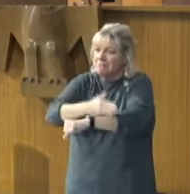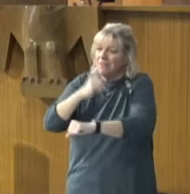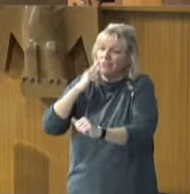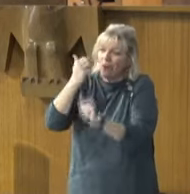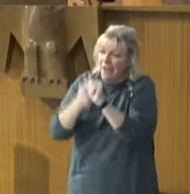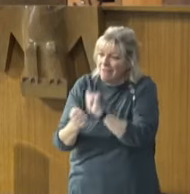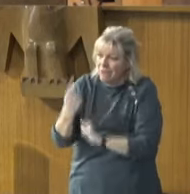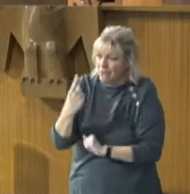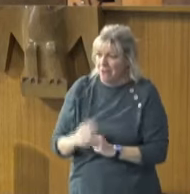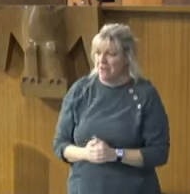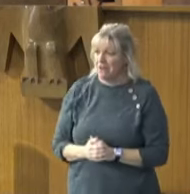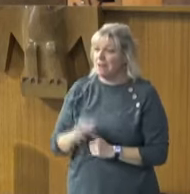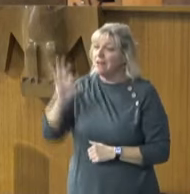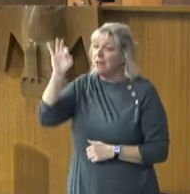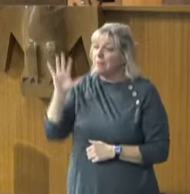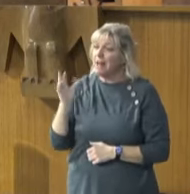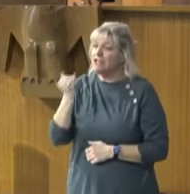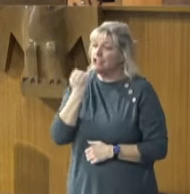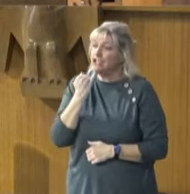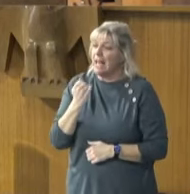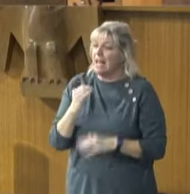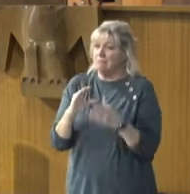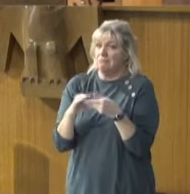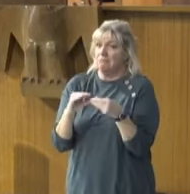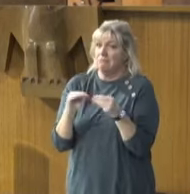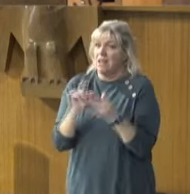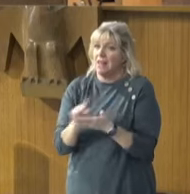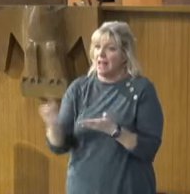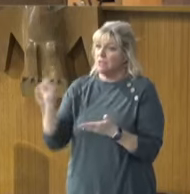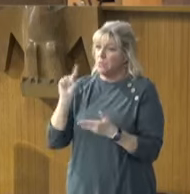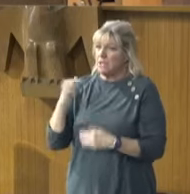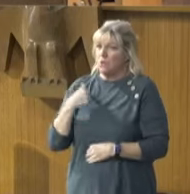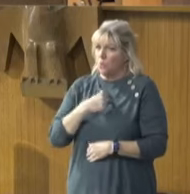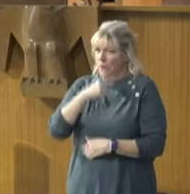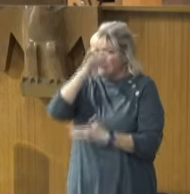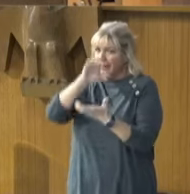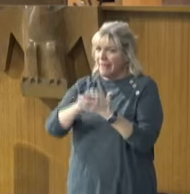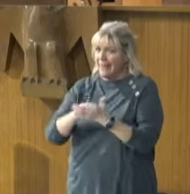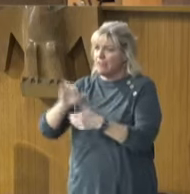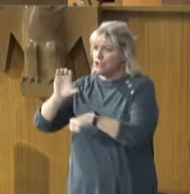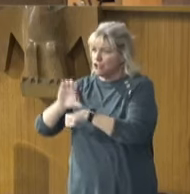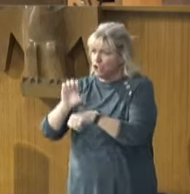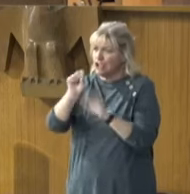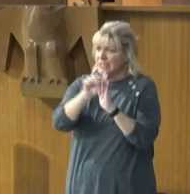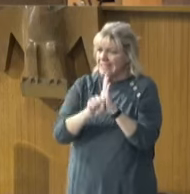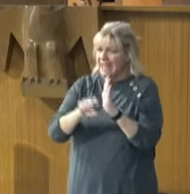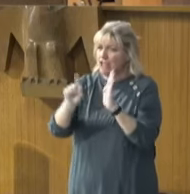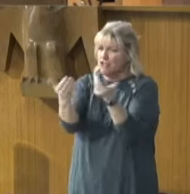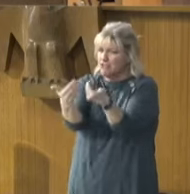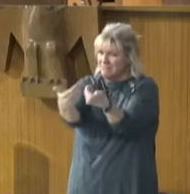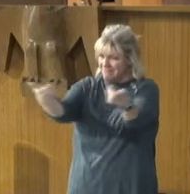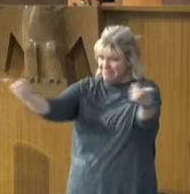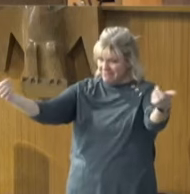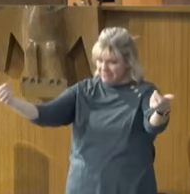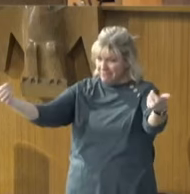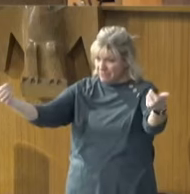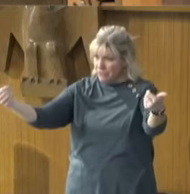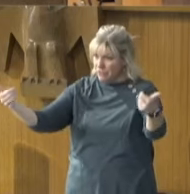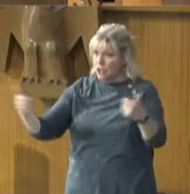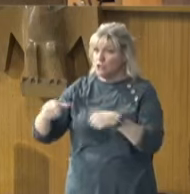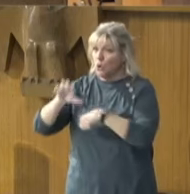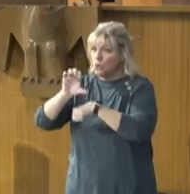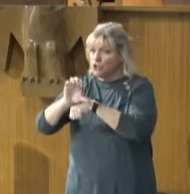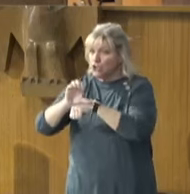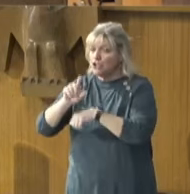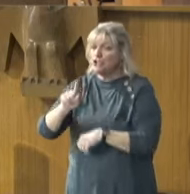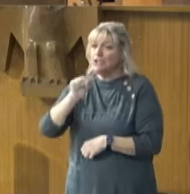Pastor Jen said last week, we believe in the separation of church and state, and as such, it is important for a church not to become partisan,